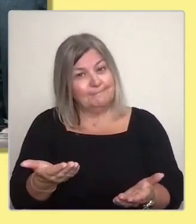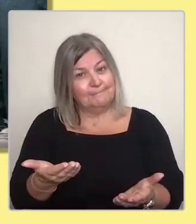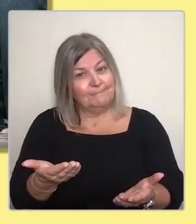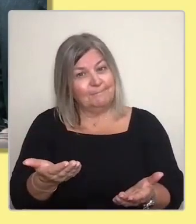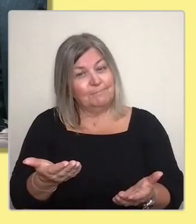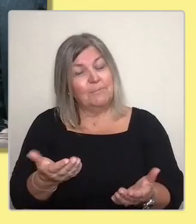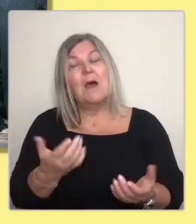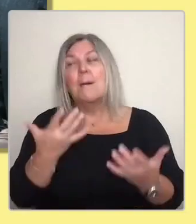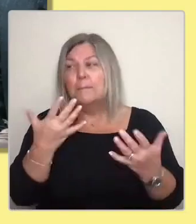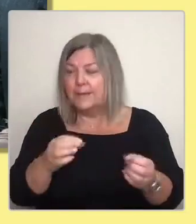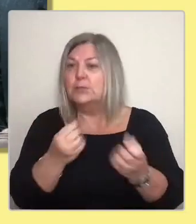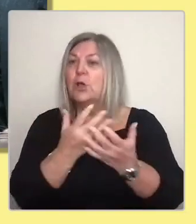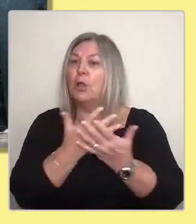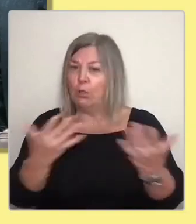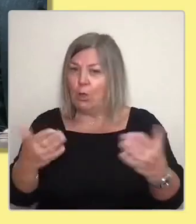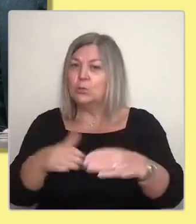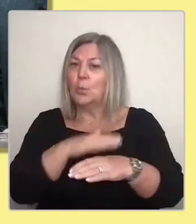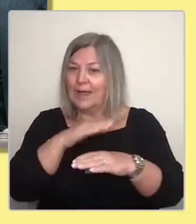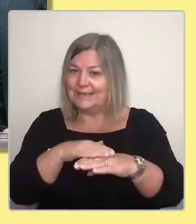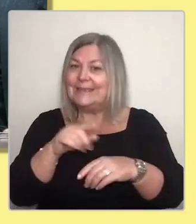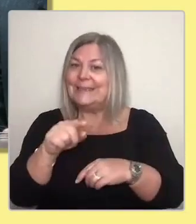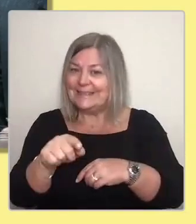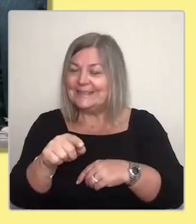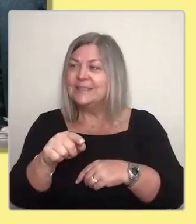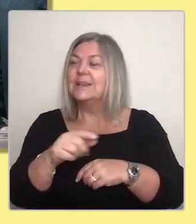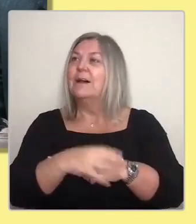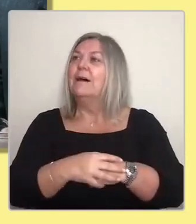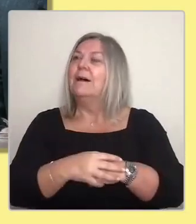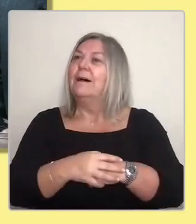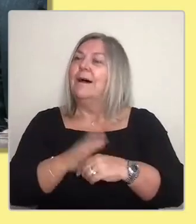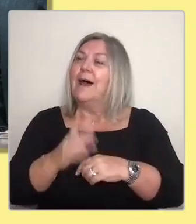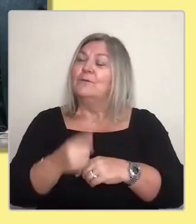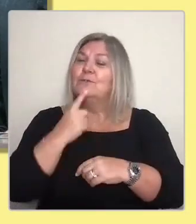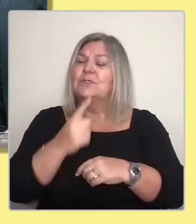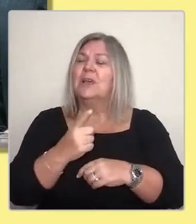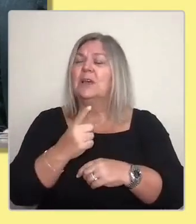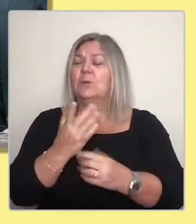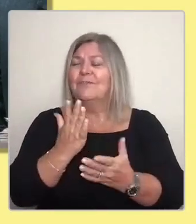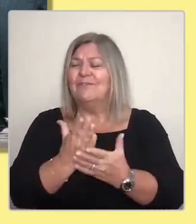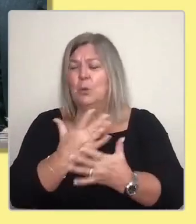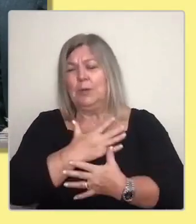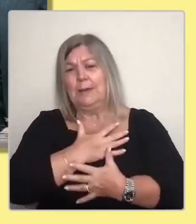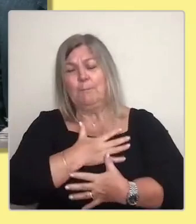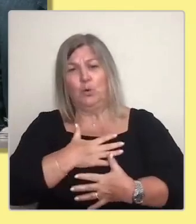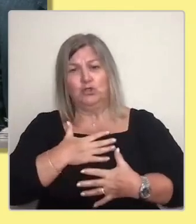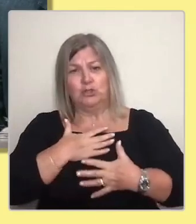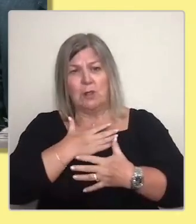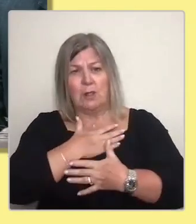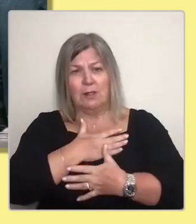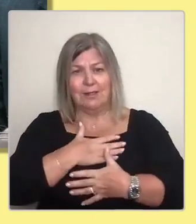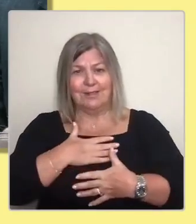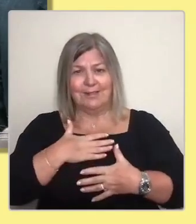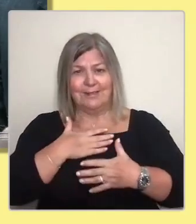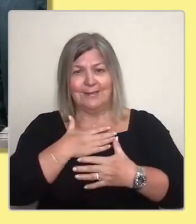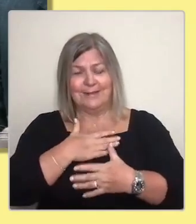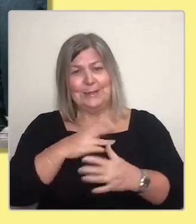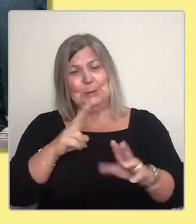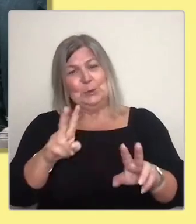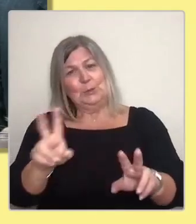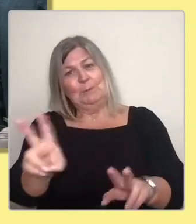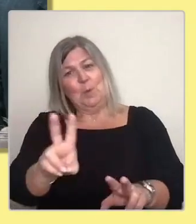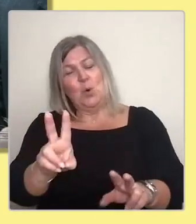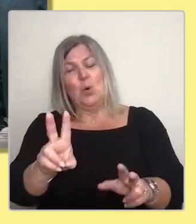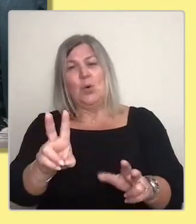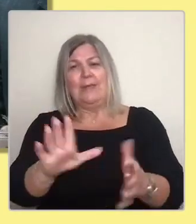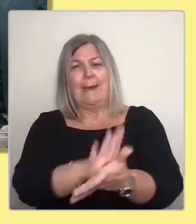lot of weddings over my time, and I have to say it was probably one of the most moving weddings I've ever been at, just watching how happy they were to get to